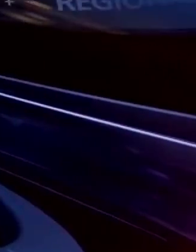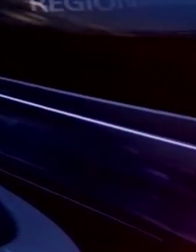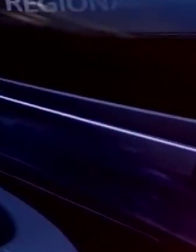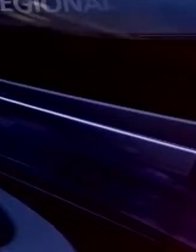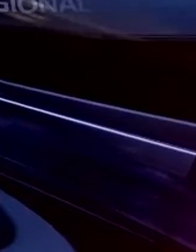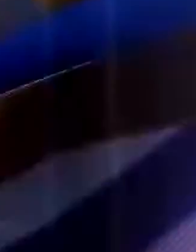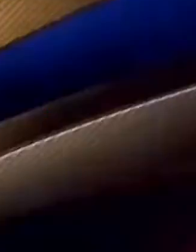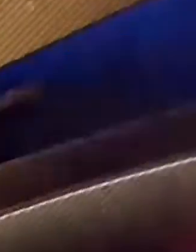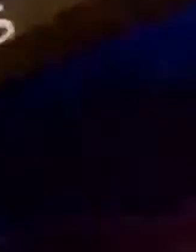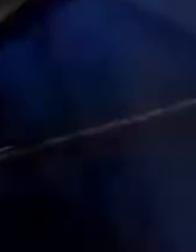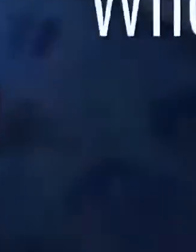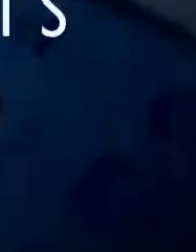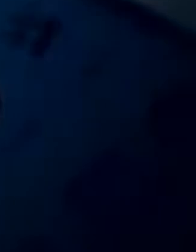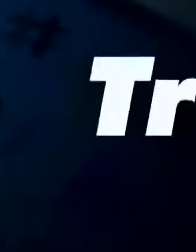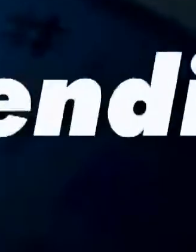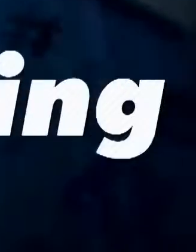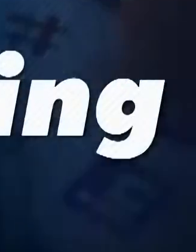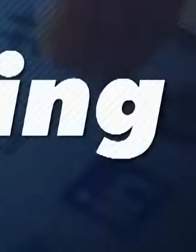like family.